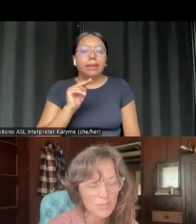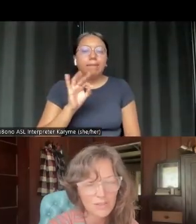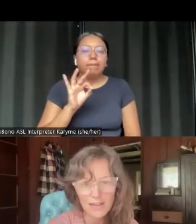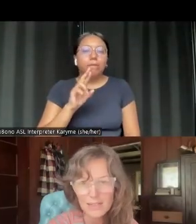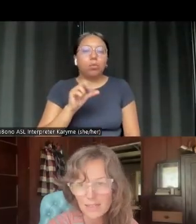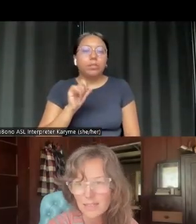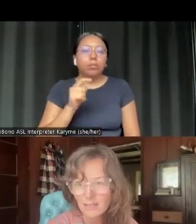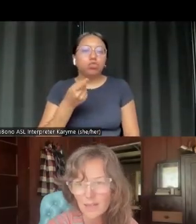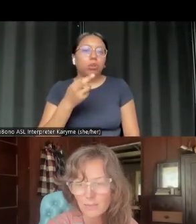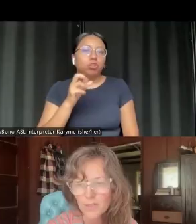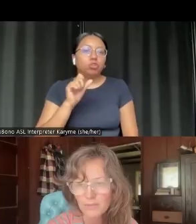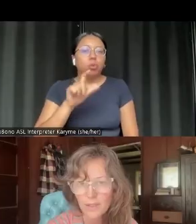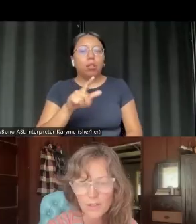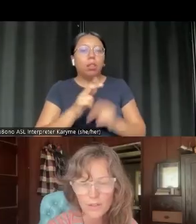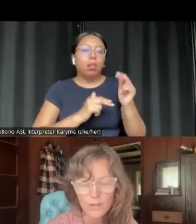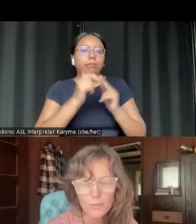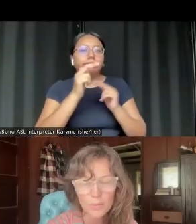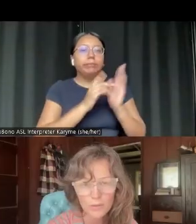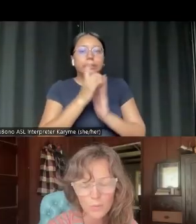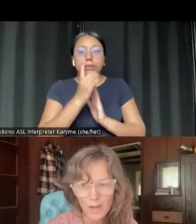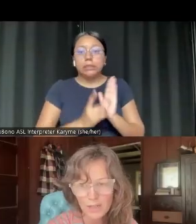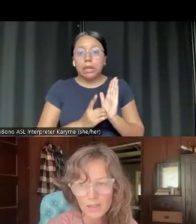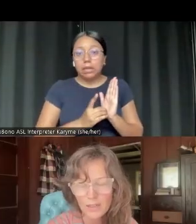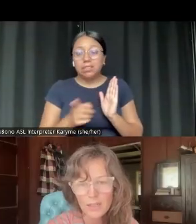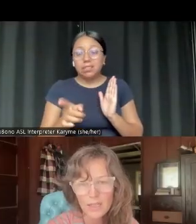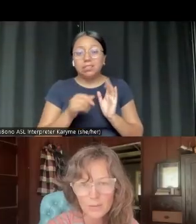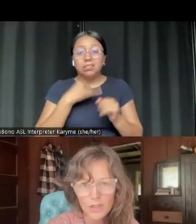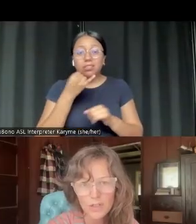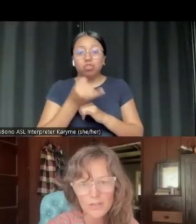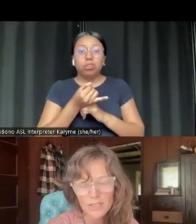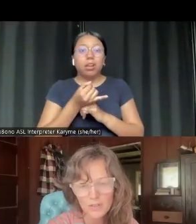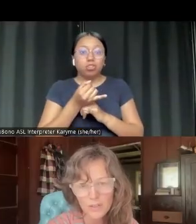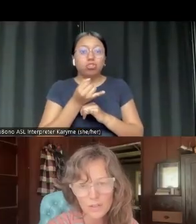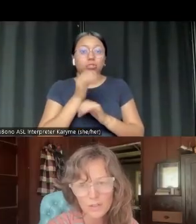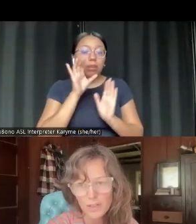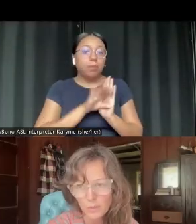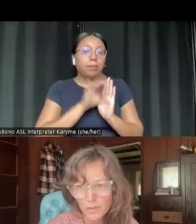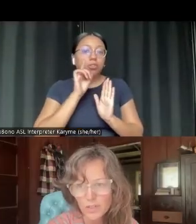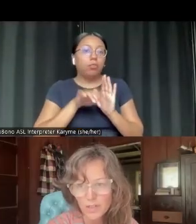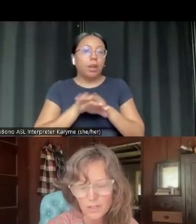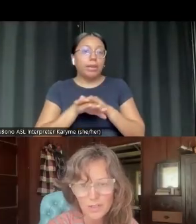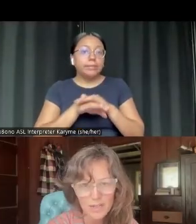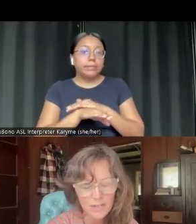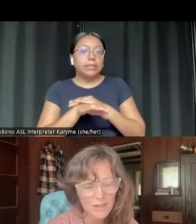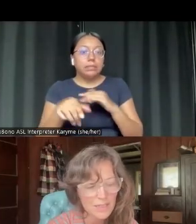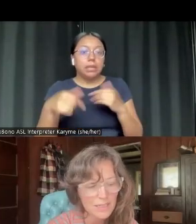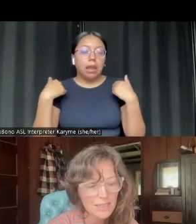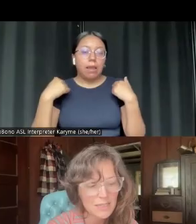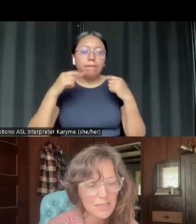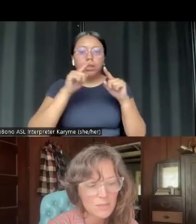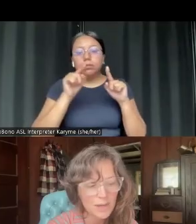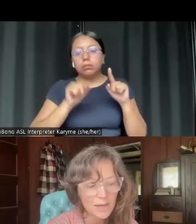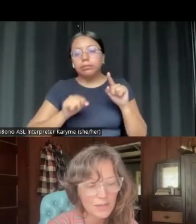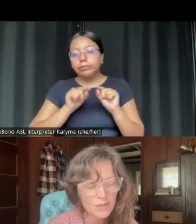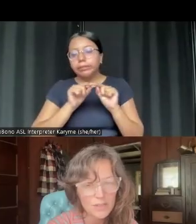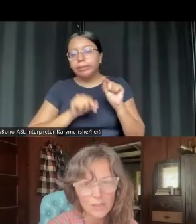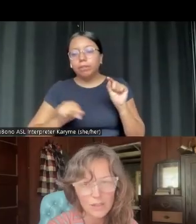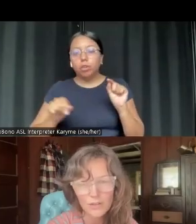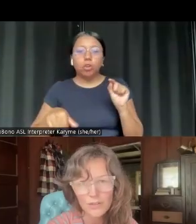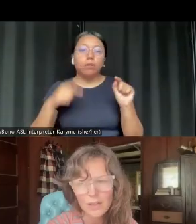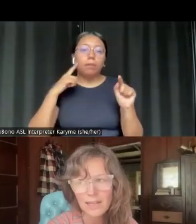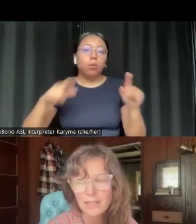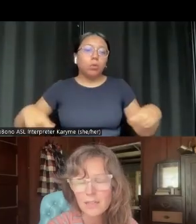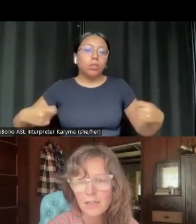international symbol of access. And I've got an image of it here, the blue and white image of a stick figure in a wheelchair designed in the 1960s by